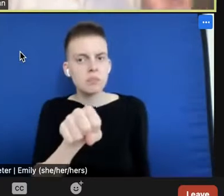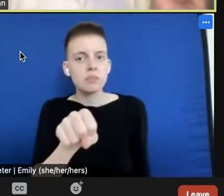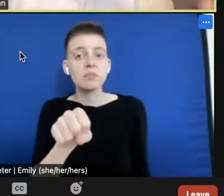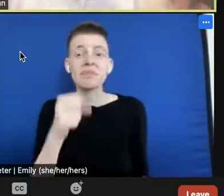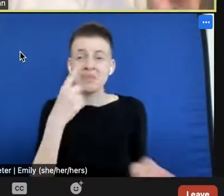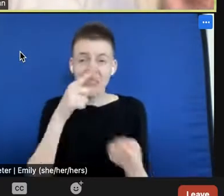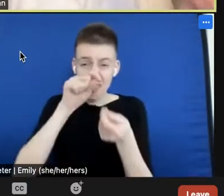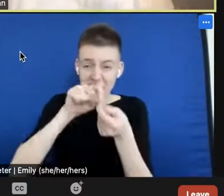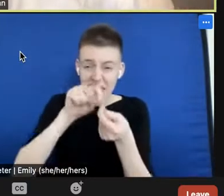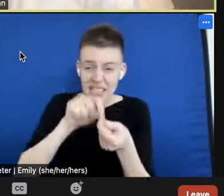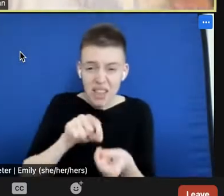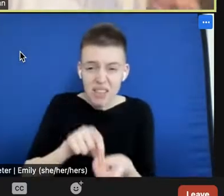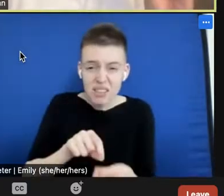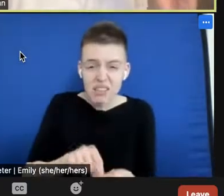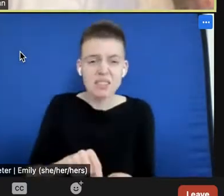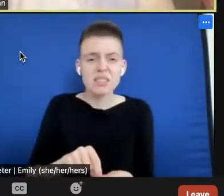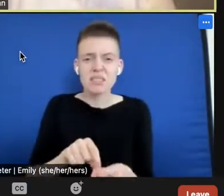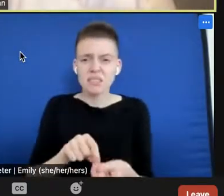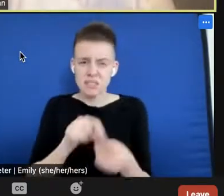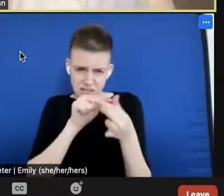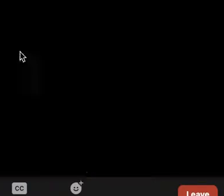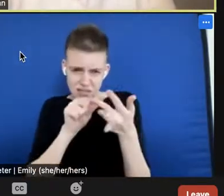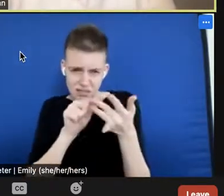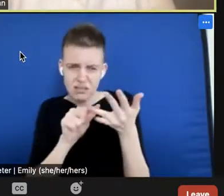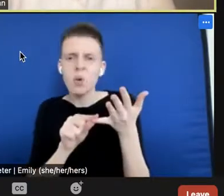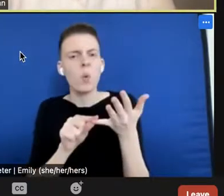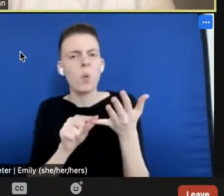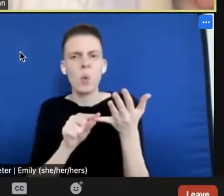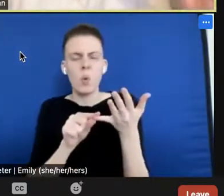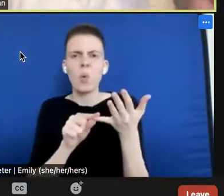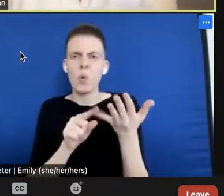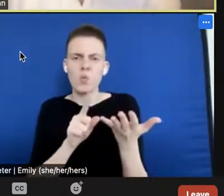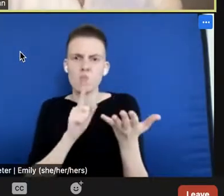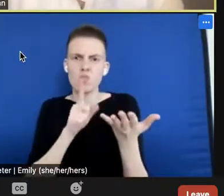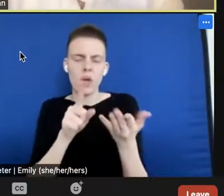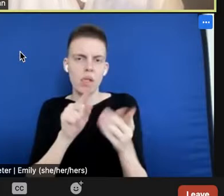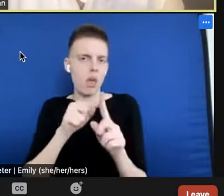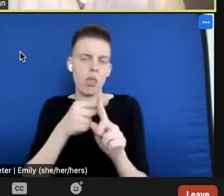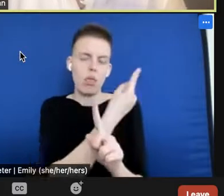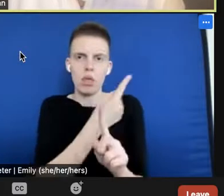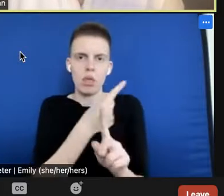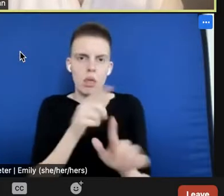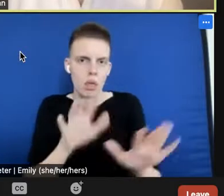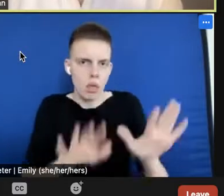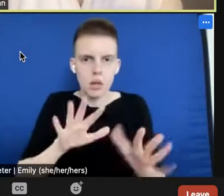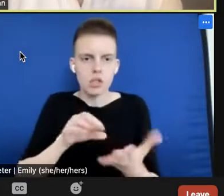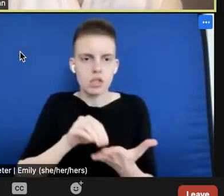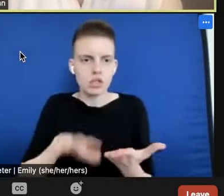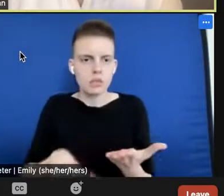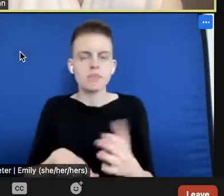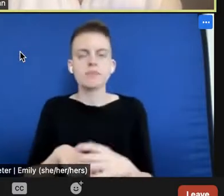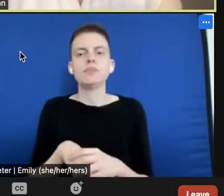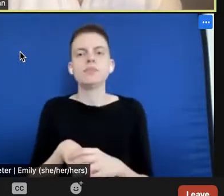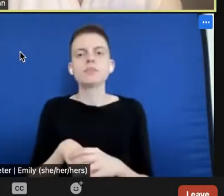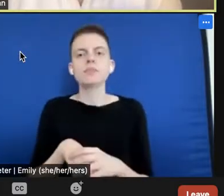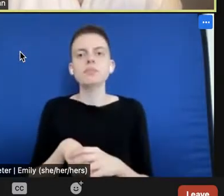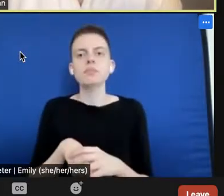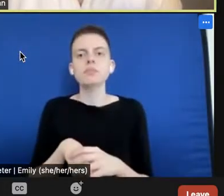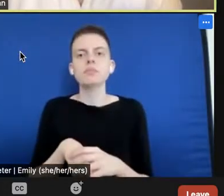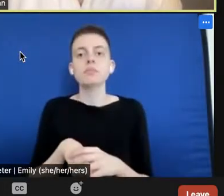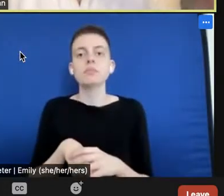features, those internal details, are the part that's really throwing the child, the internal details. Just like